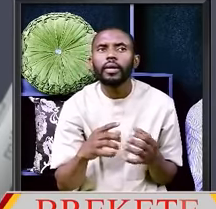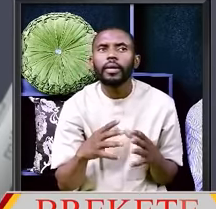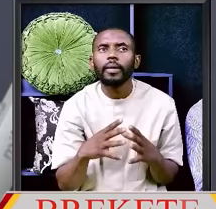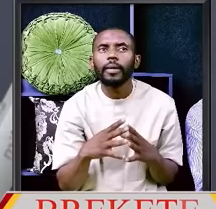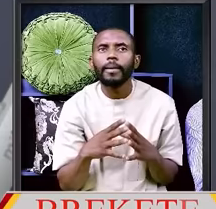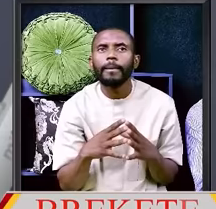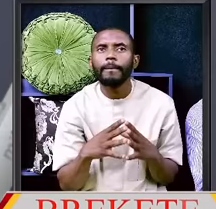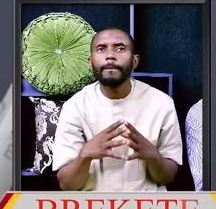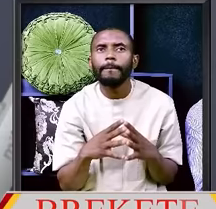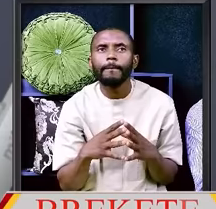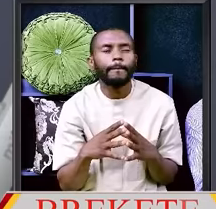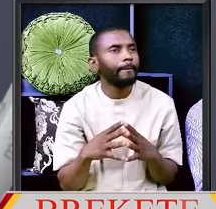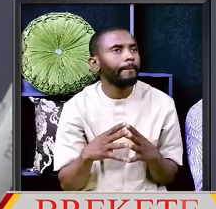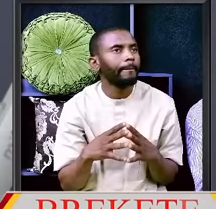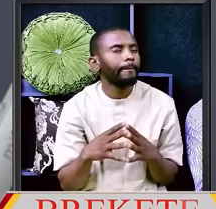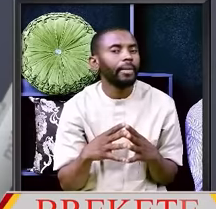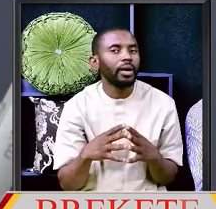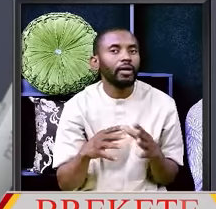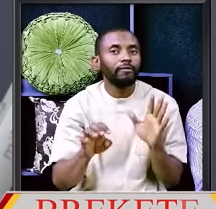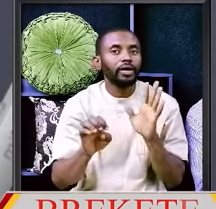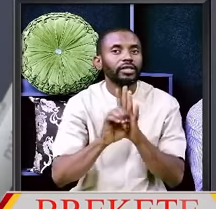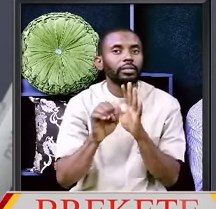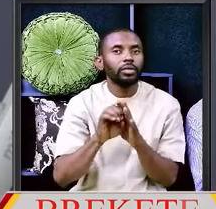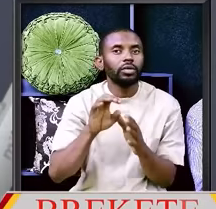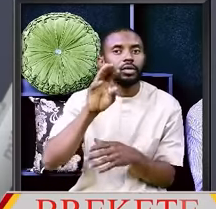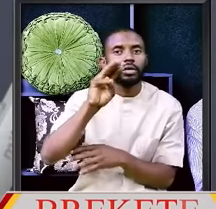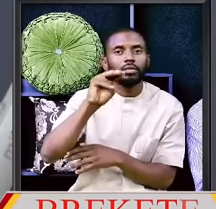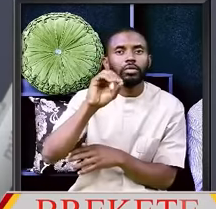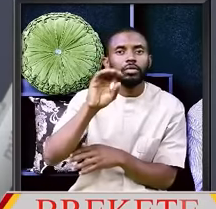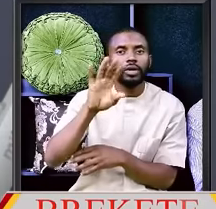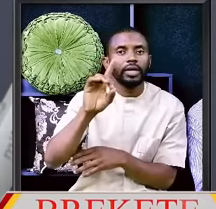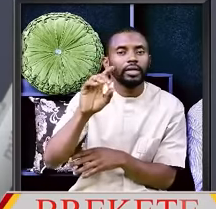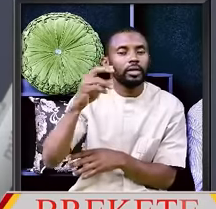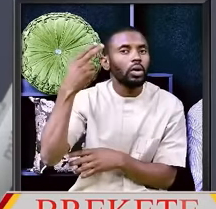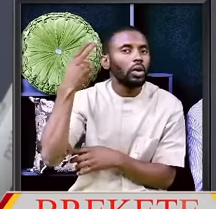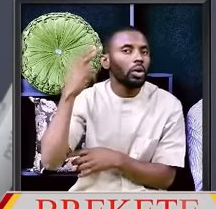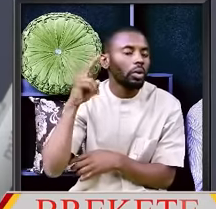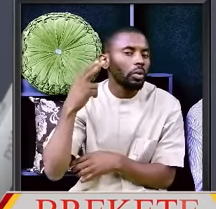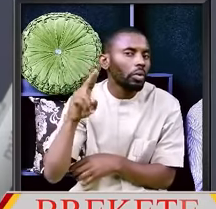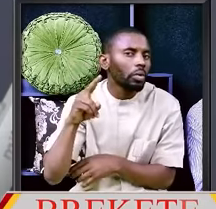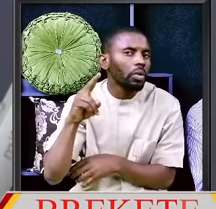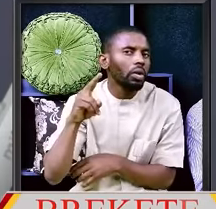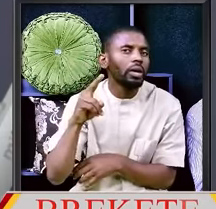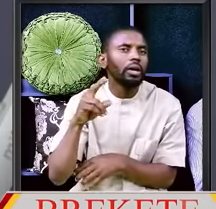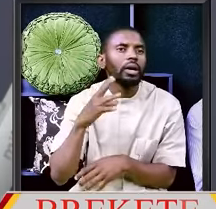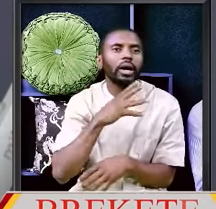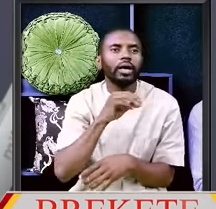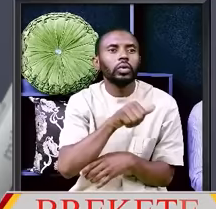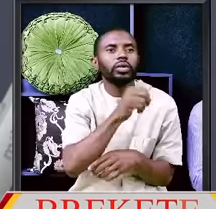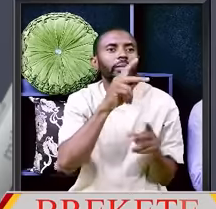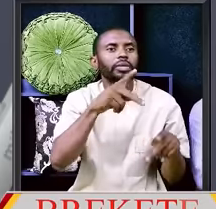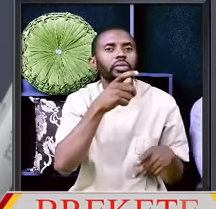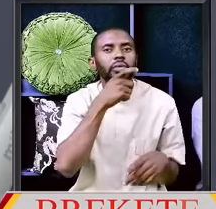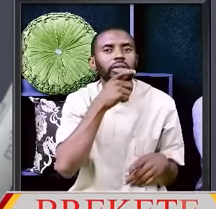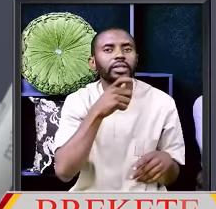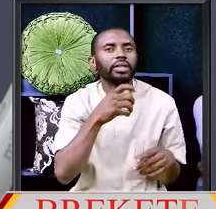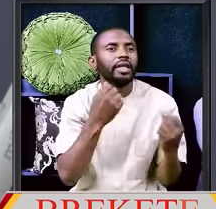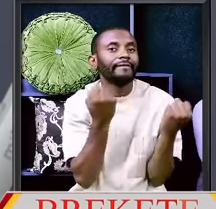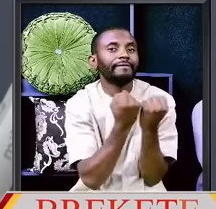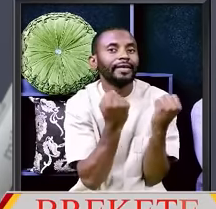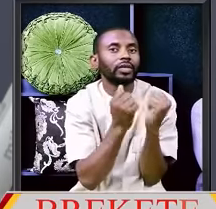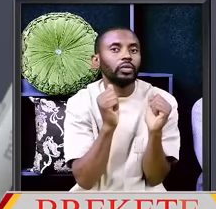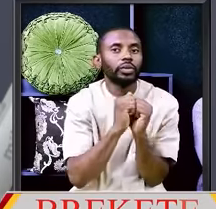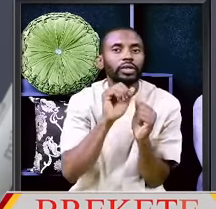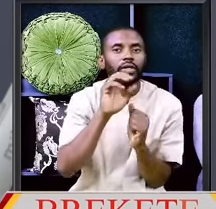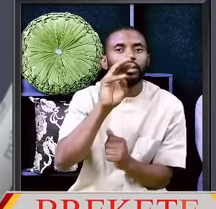when I mean Mohbad’s uncle, fine boy, where they say, I ain't fight with her. The police say, I ain't fight with